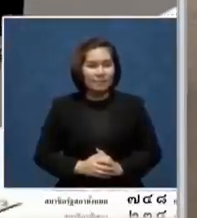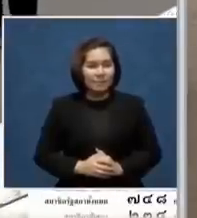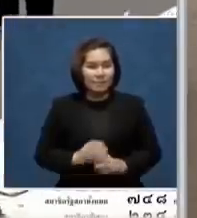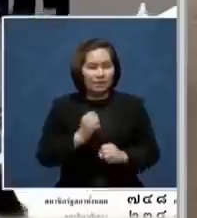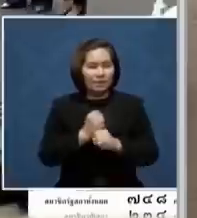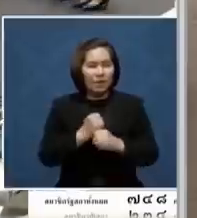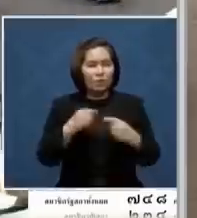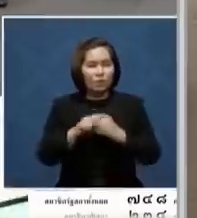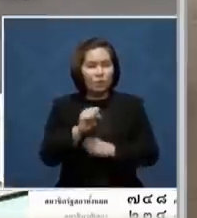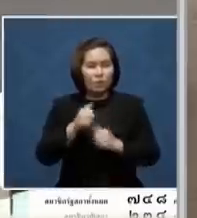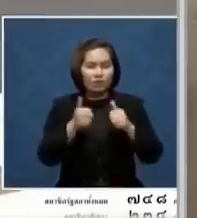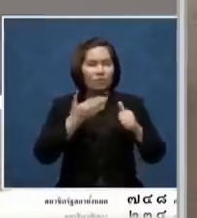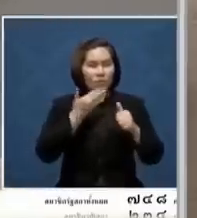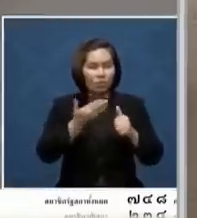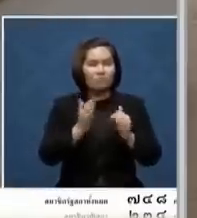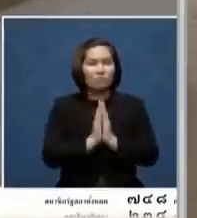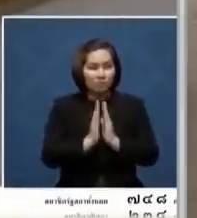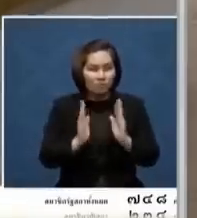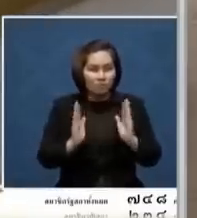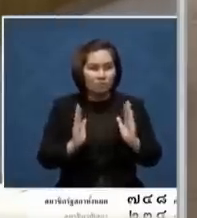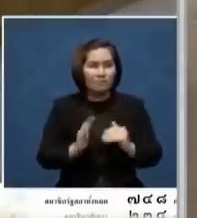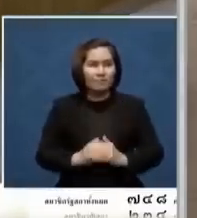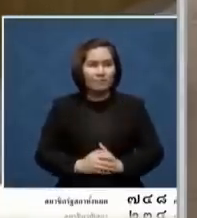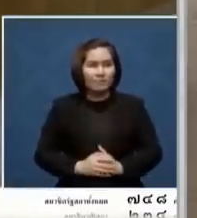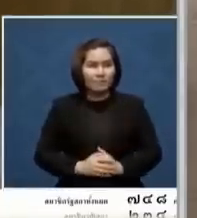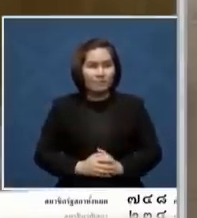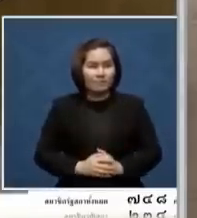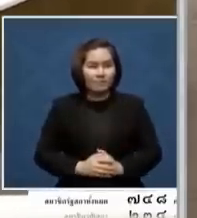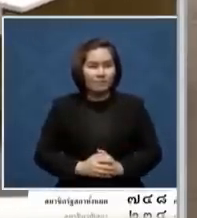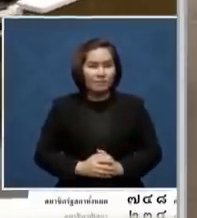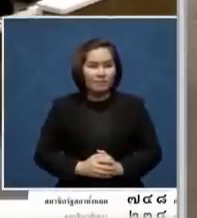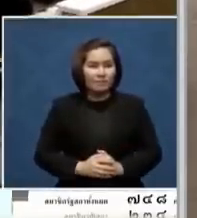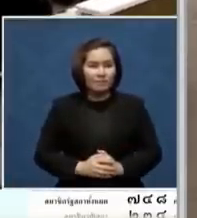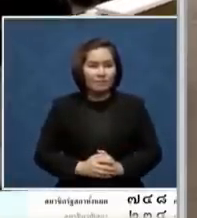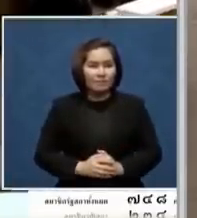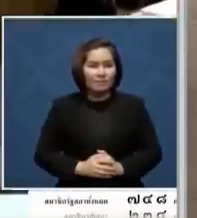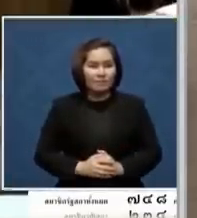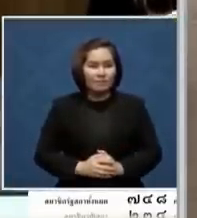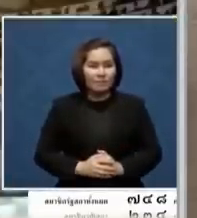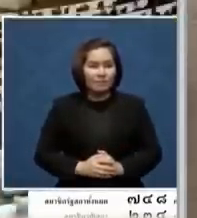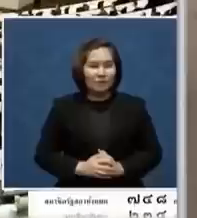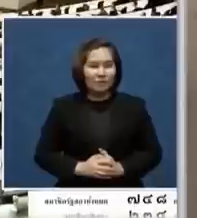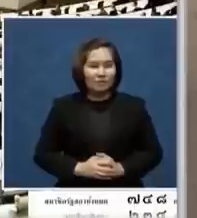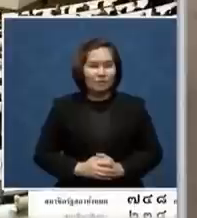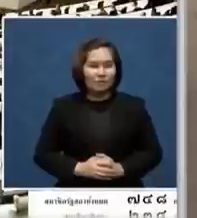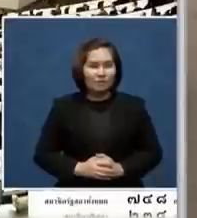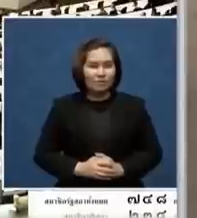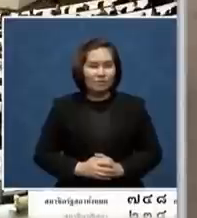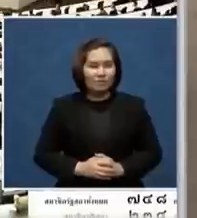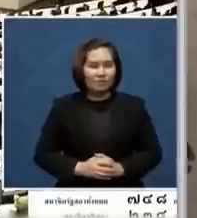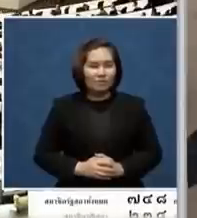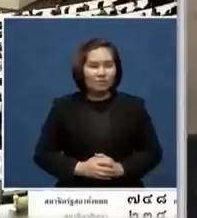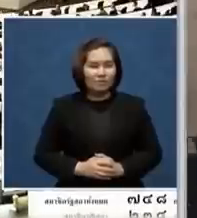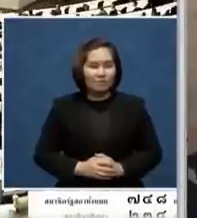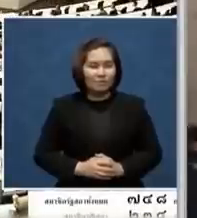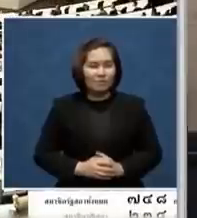well. And if you don't have that secured, then it means that you will not become prime minister, or you will lose your chance to become prime minister.